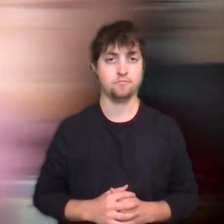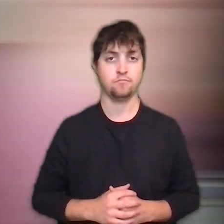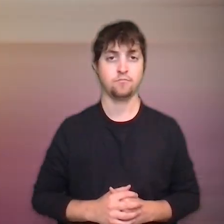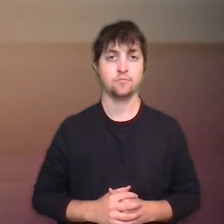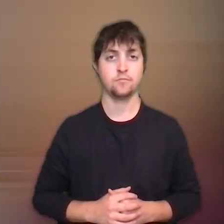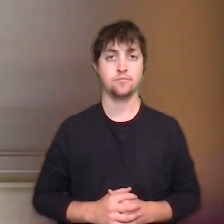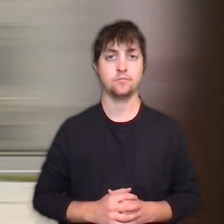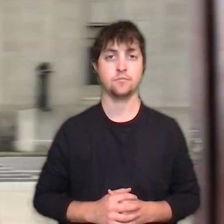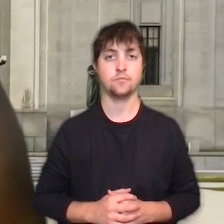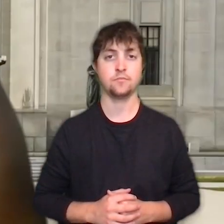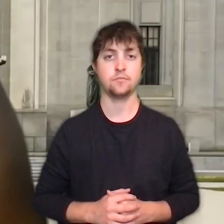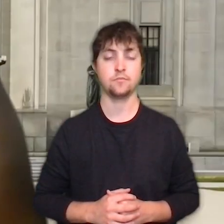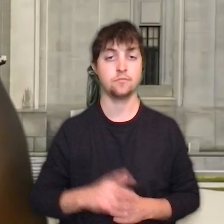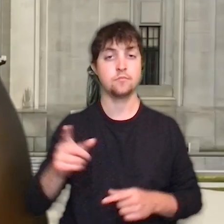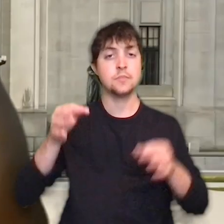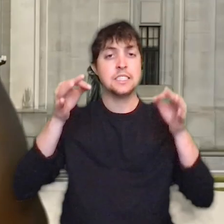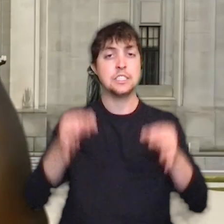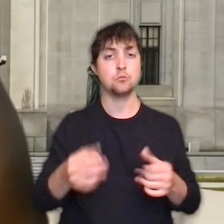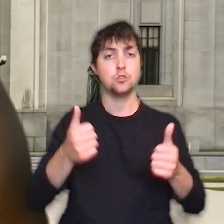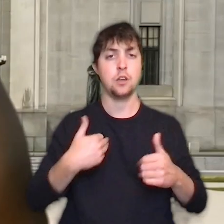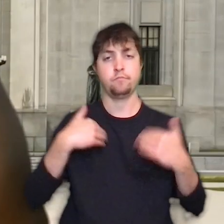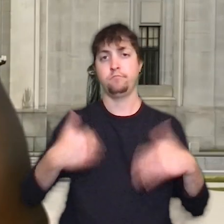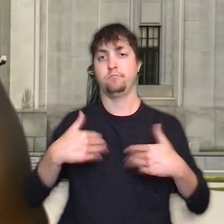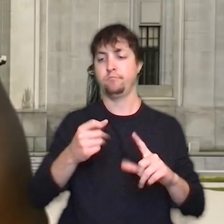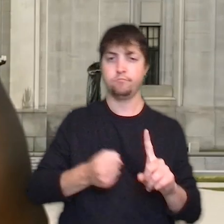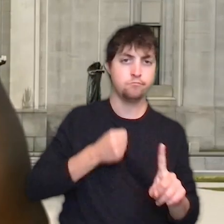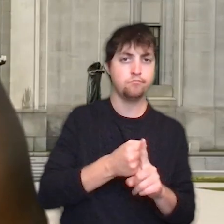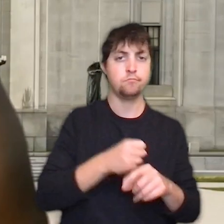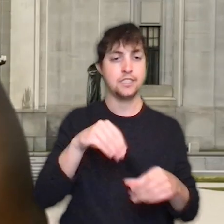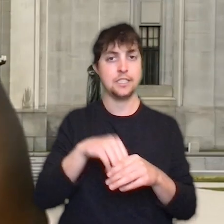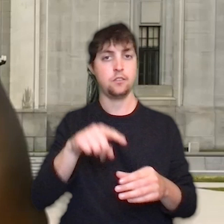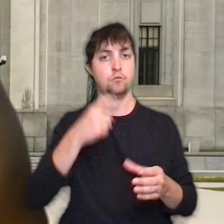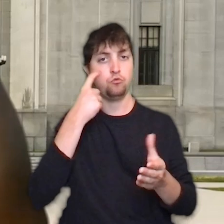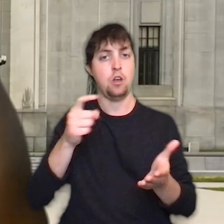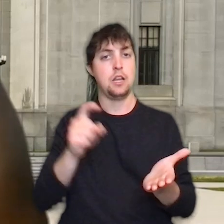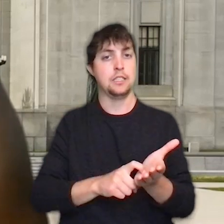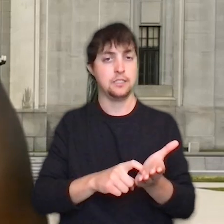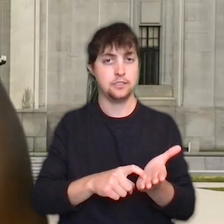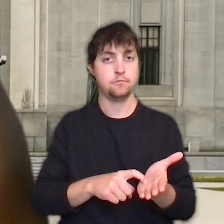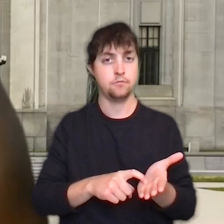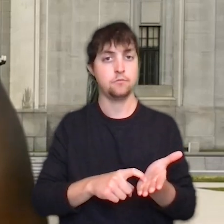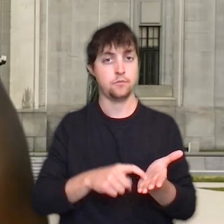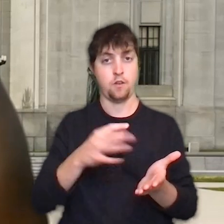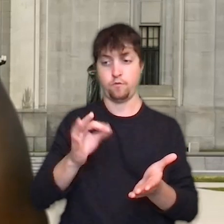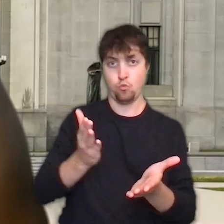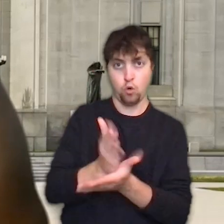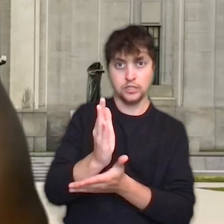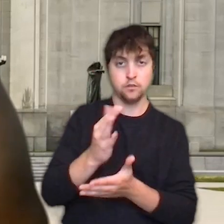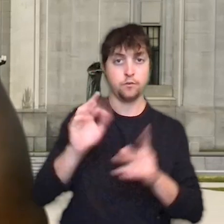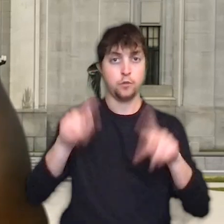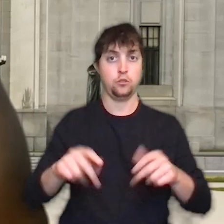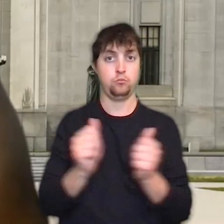Video switches to head and shoulder shot of Ingrid. A decision which had tremendous impact in recognizing the